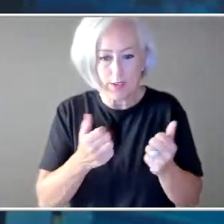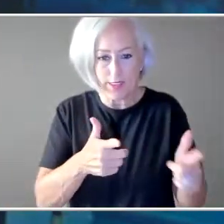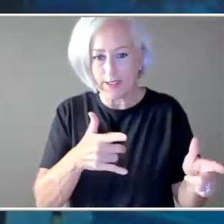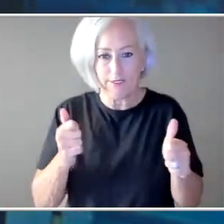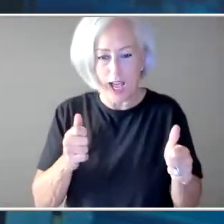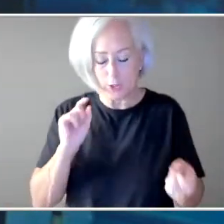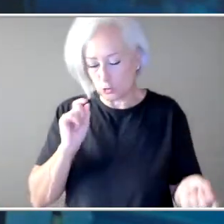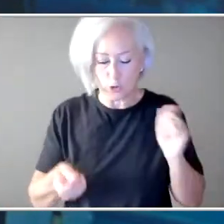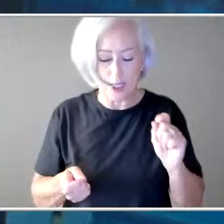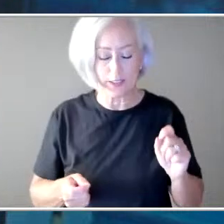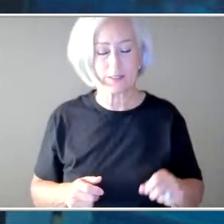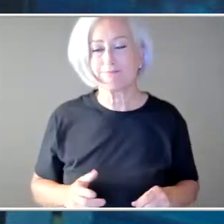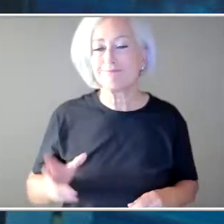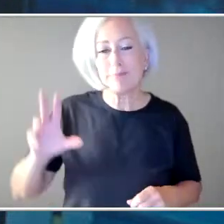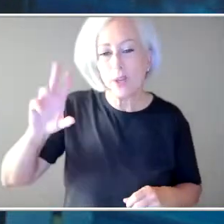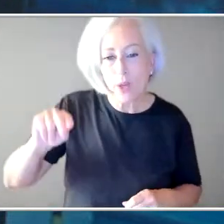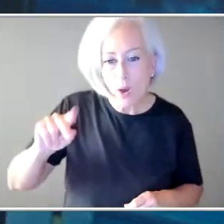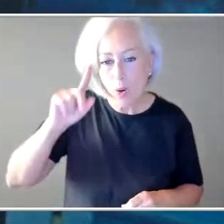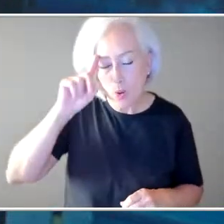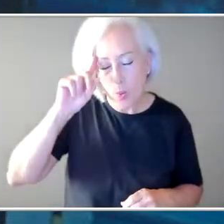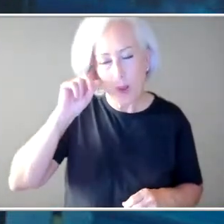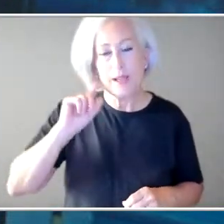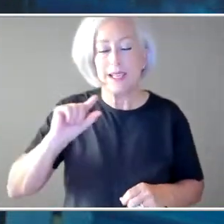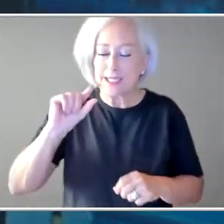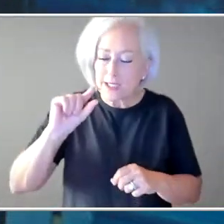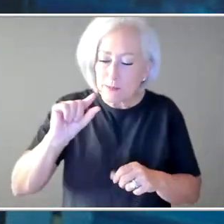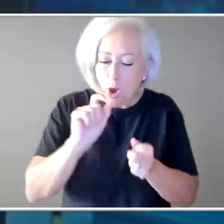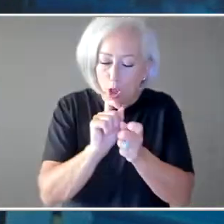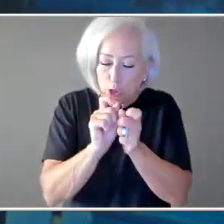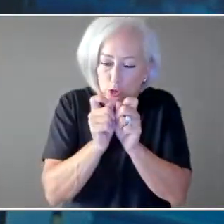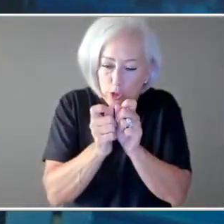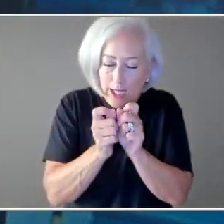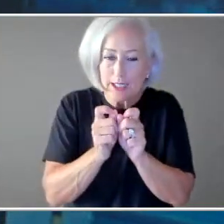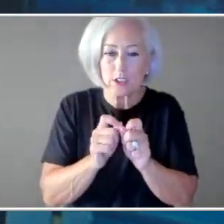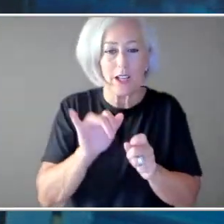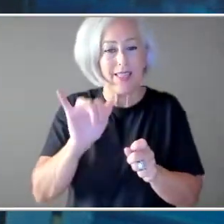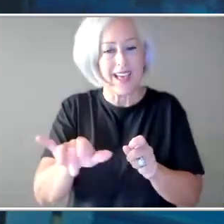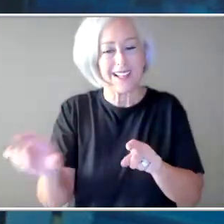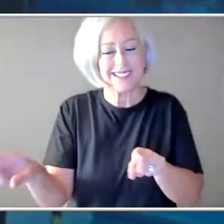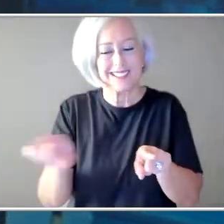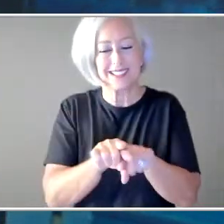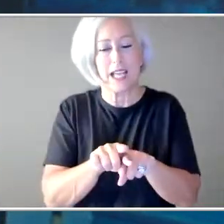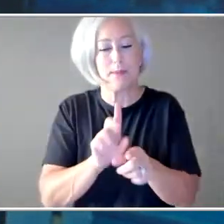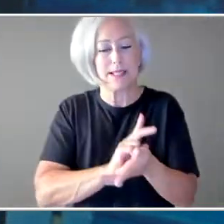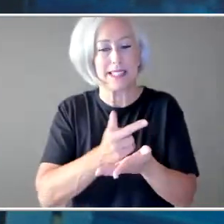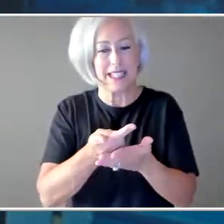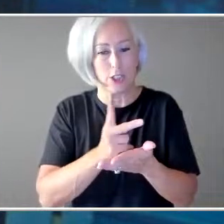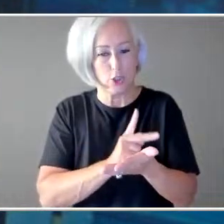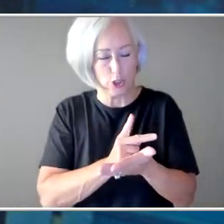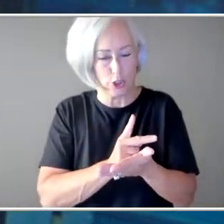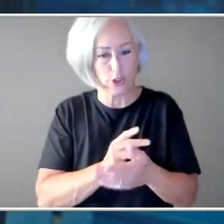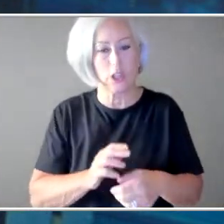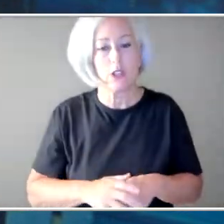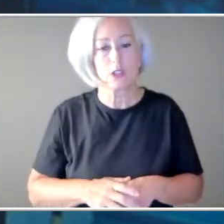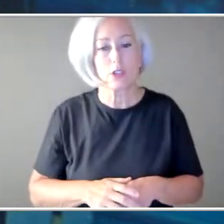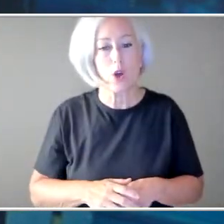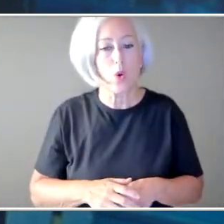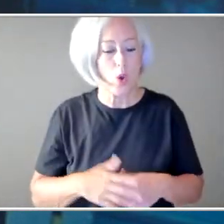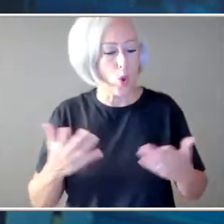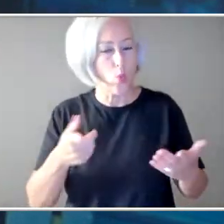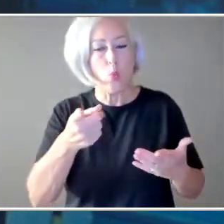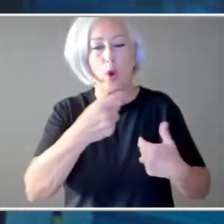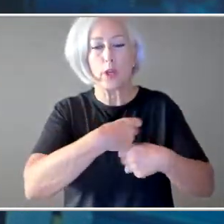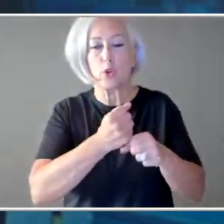Dr. Love said, it's about small changes, and that's in the kitchen as well. Yeah. So maybe taking something that you already make, that you already